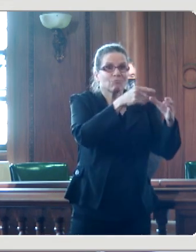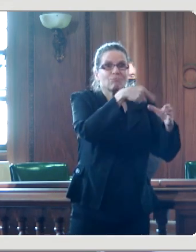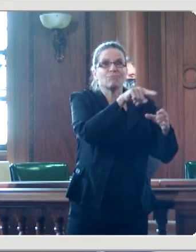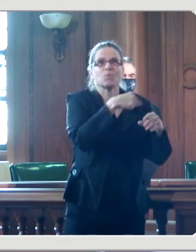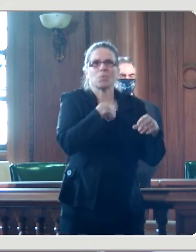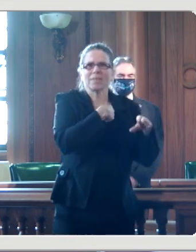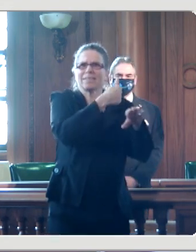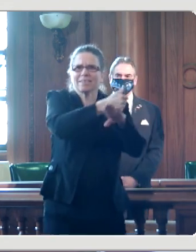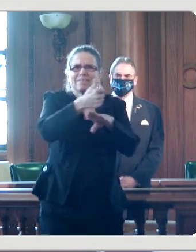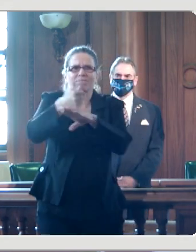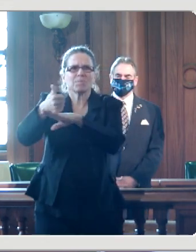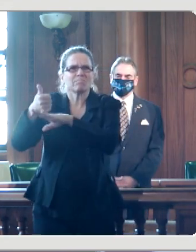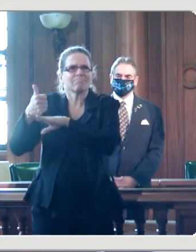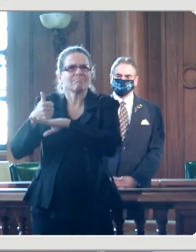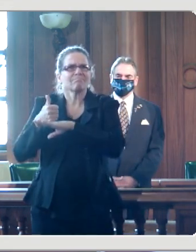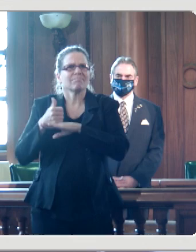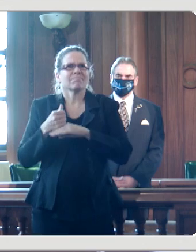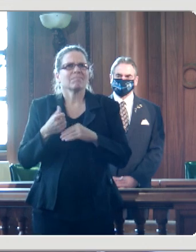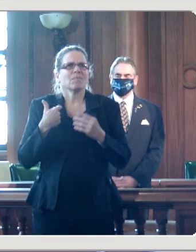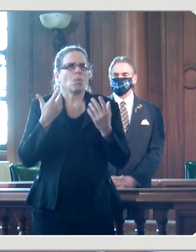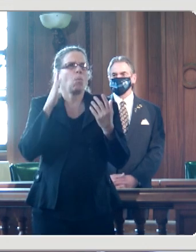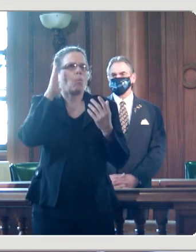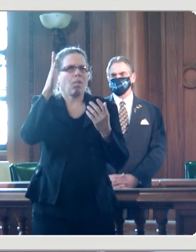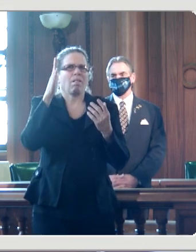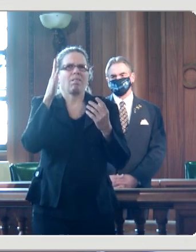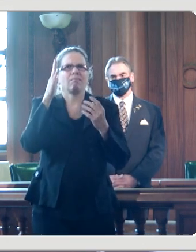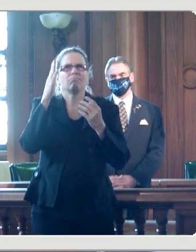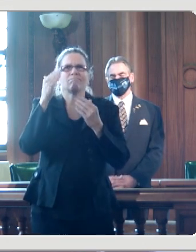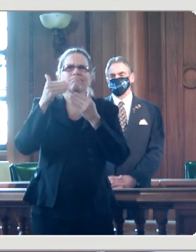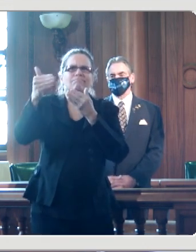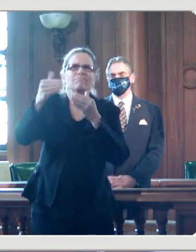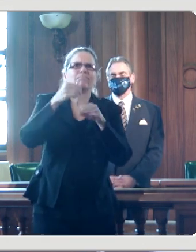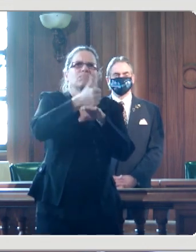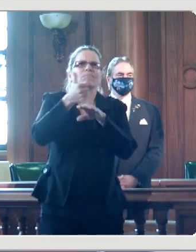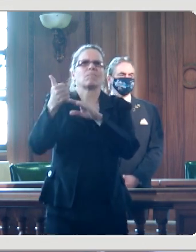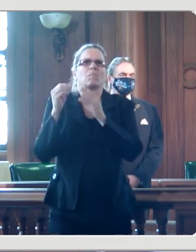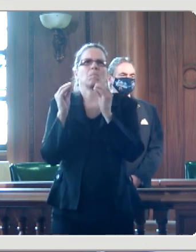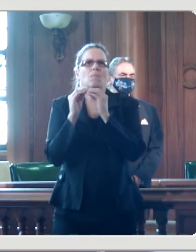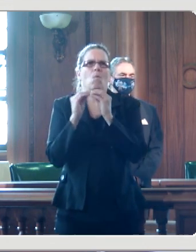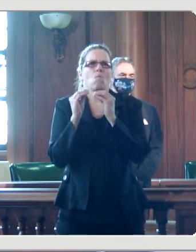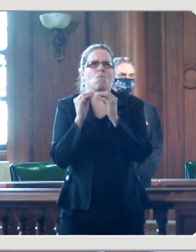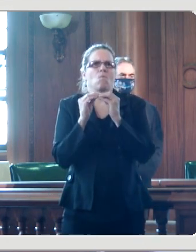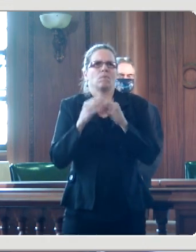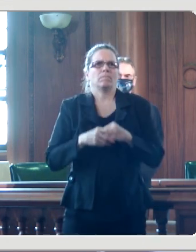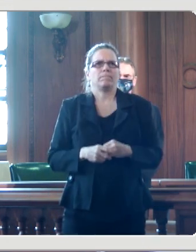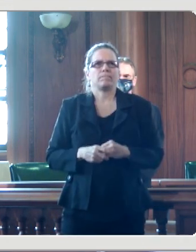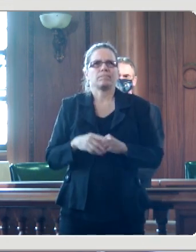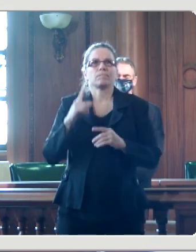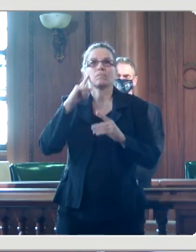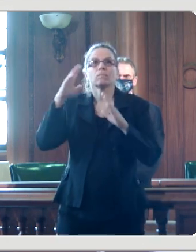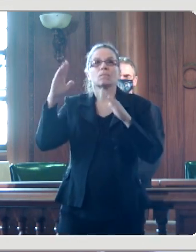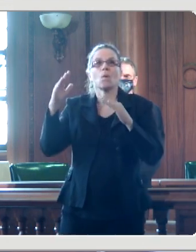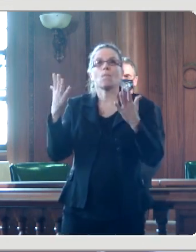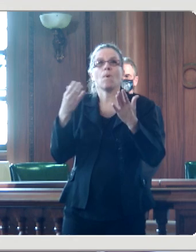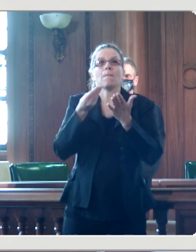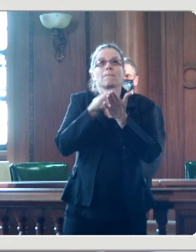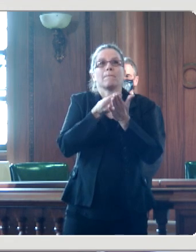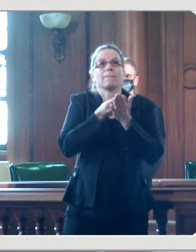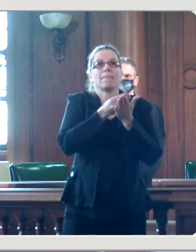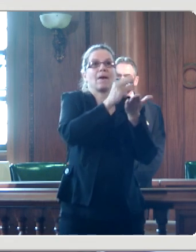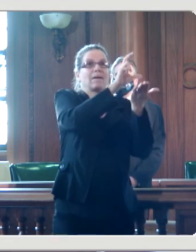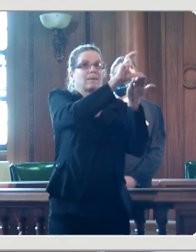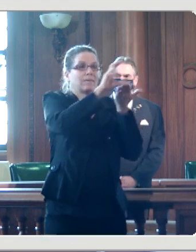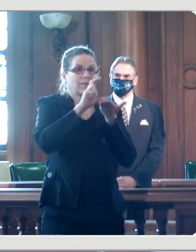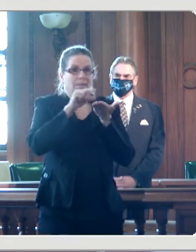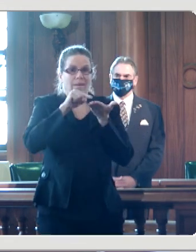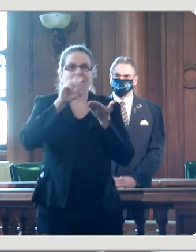see that more consistent. And the city is looking at using CARES dollars potentially to do testing expansion. And of